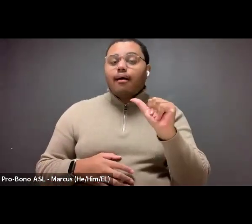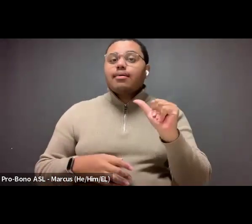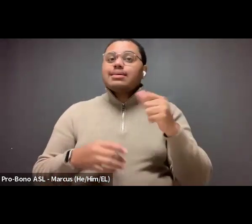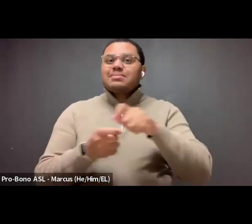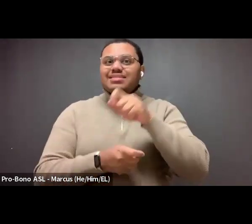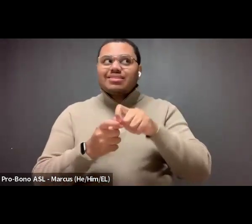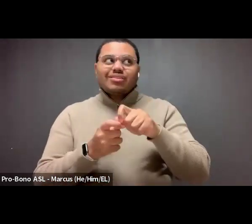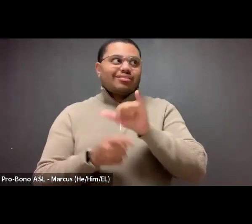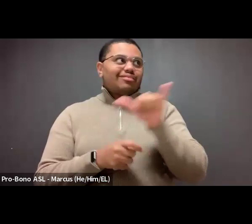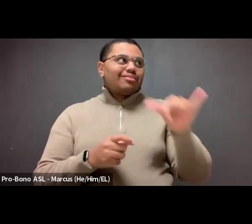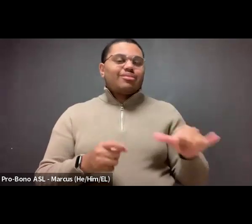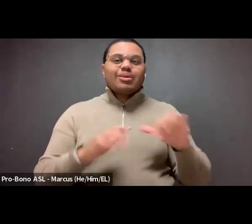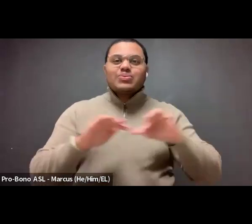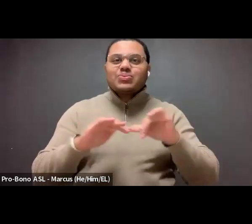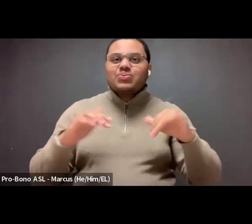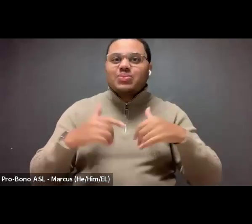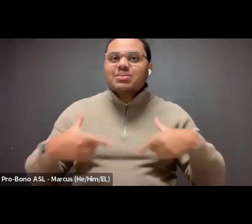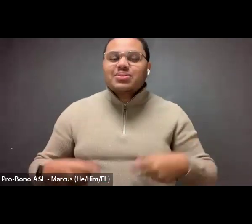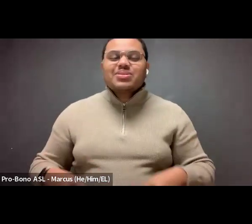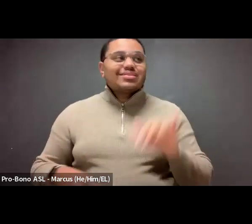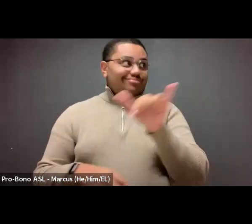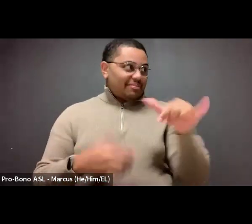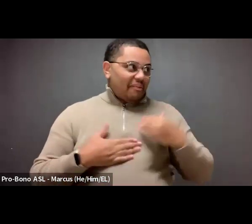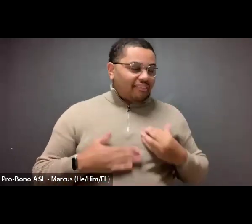bodies, come in different shapes and sizes.